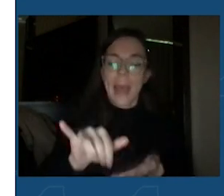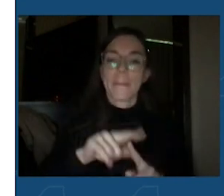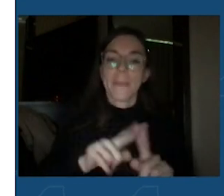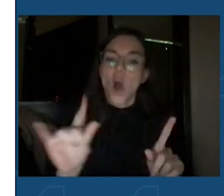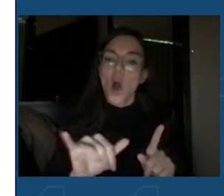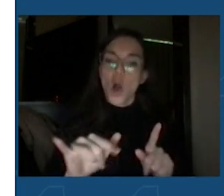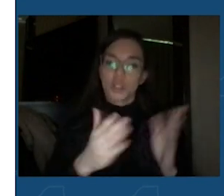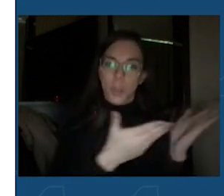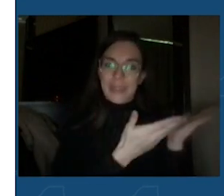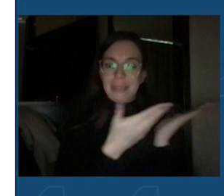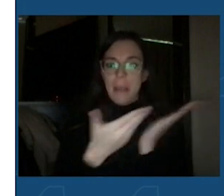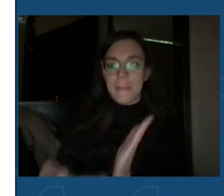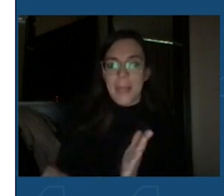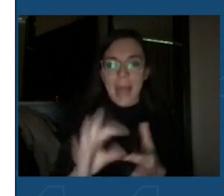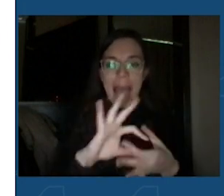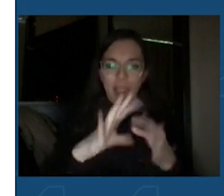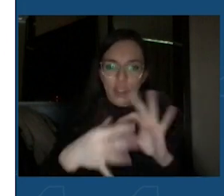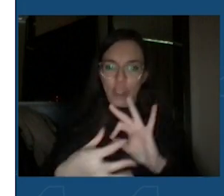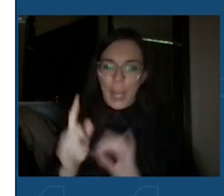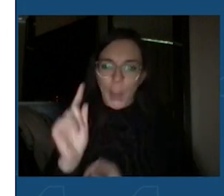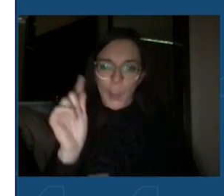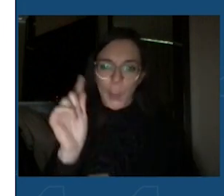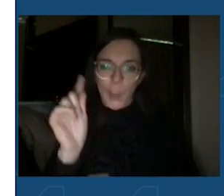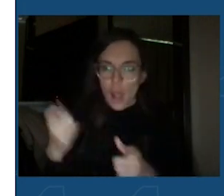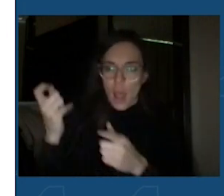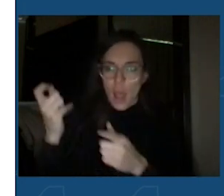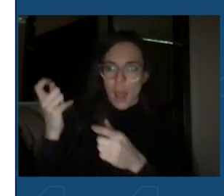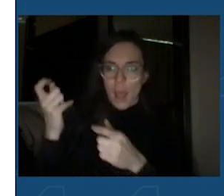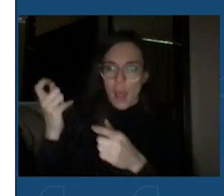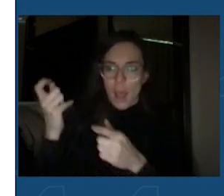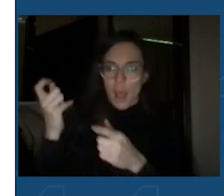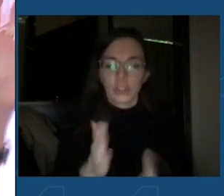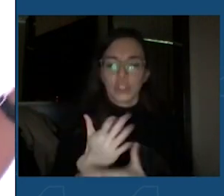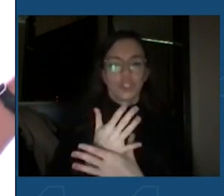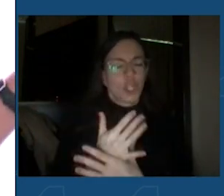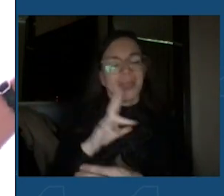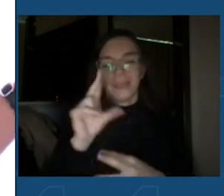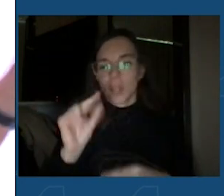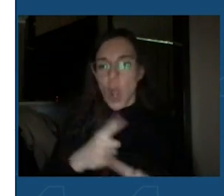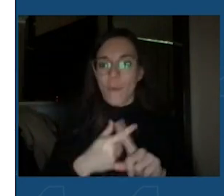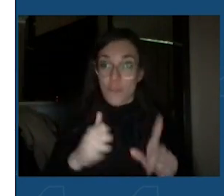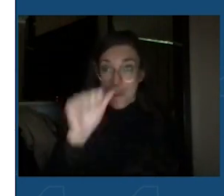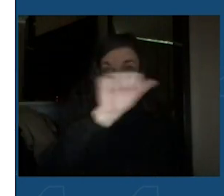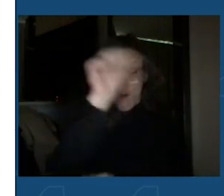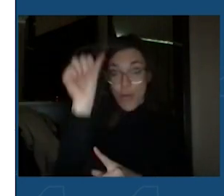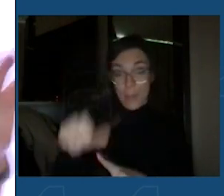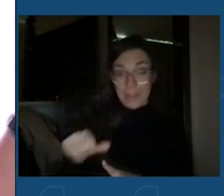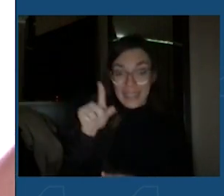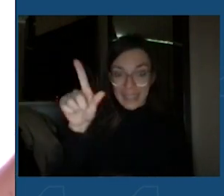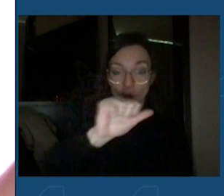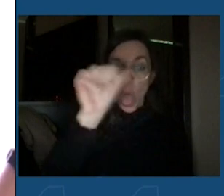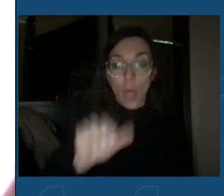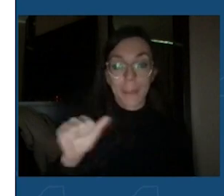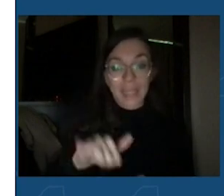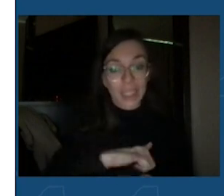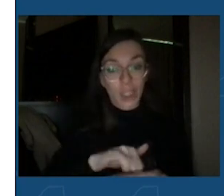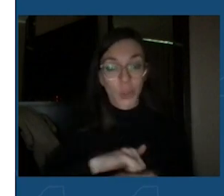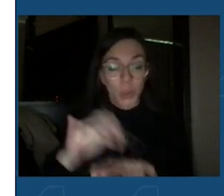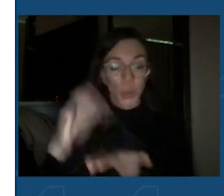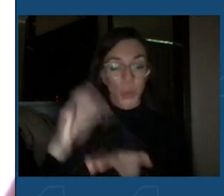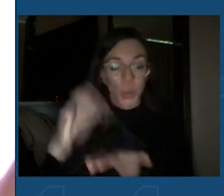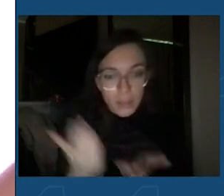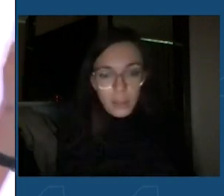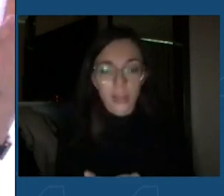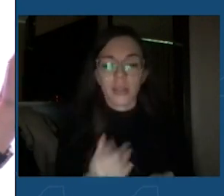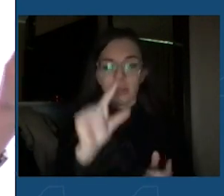are the supplies coming? Are they coming from Germany? No, they're coming from the Port of Albany, literally the Port of Albany, following the path that Henry Hudson